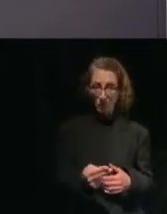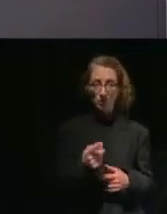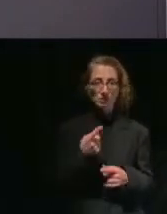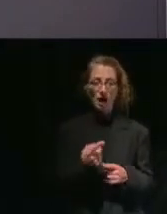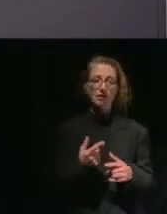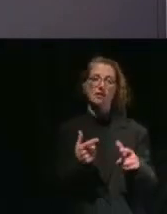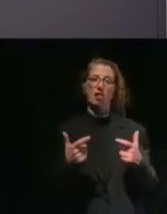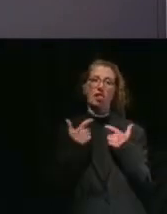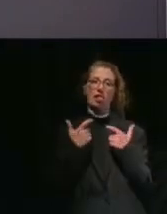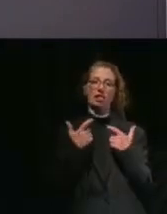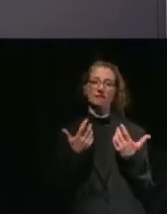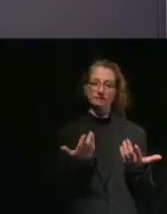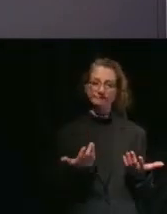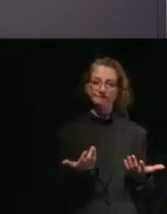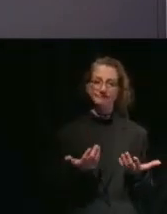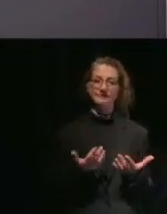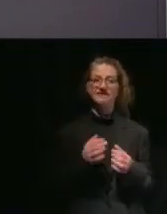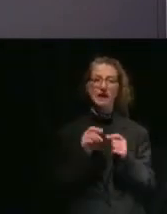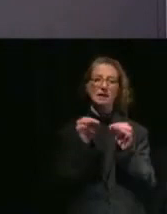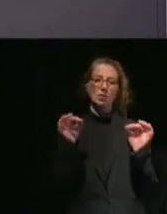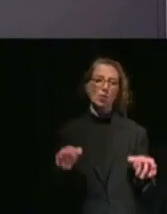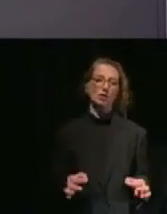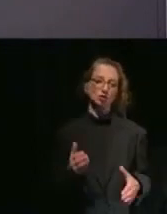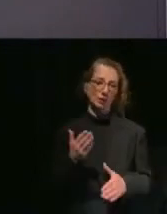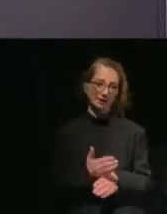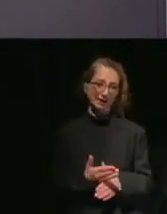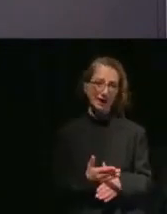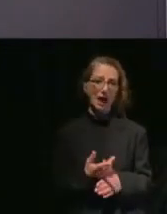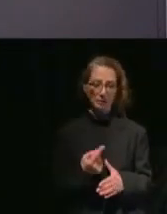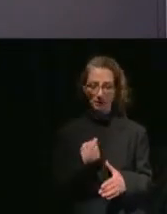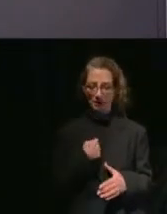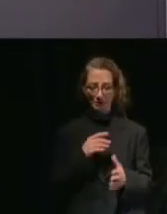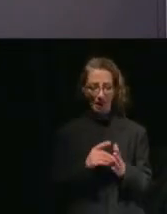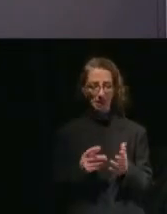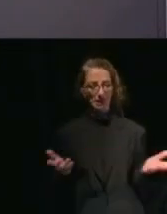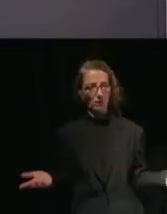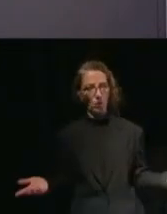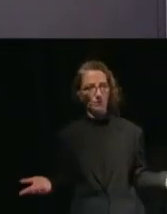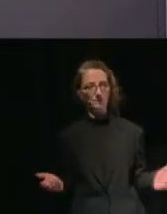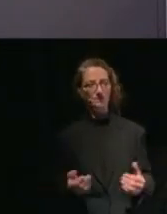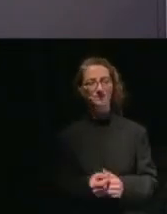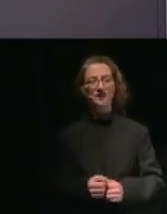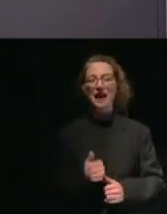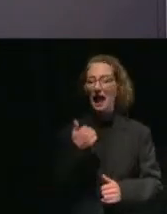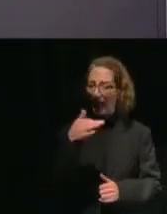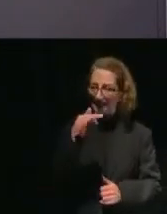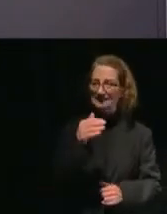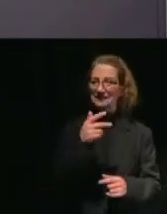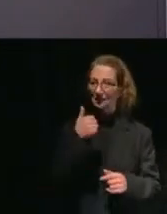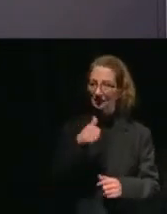The only obligatory question was the year of birth, because we needed that in order